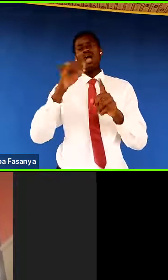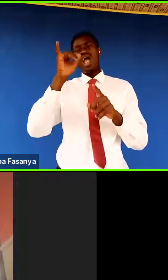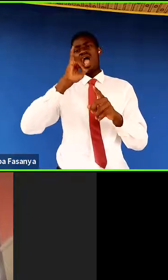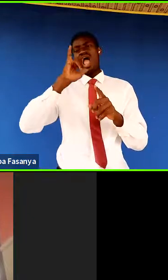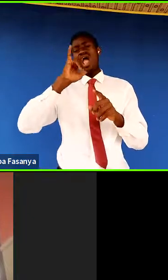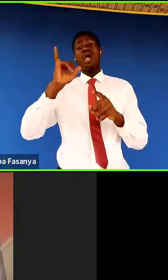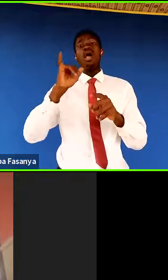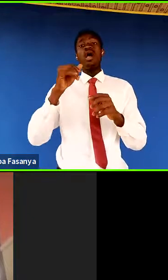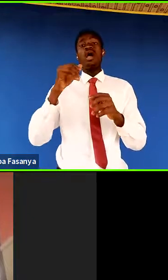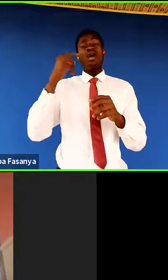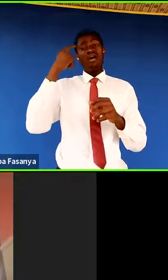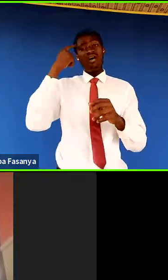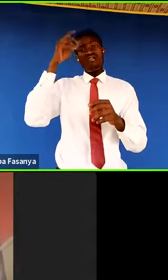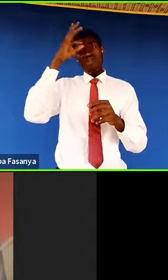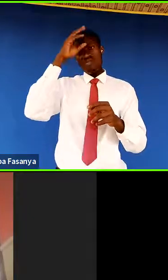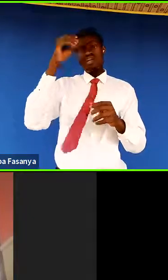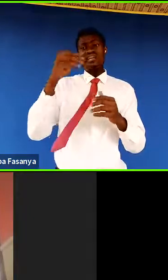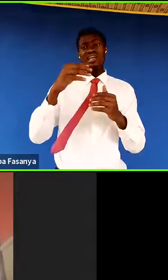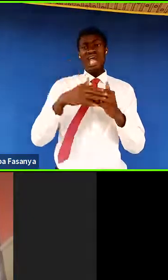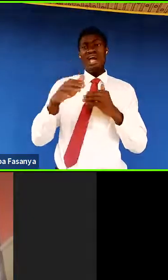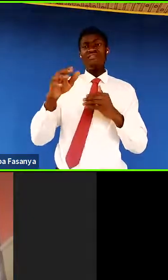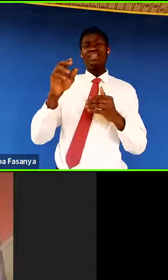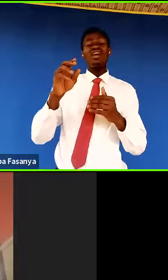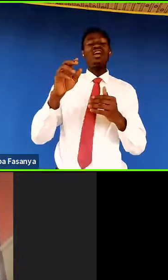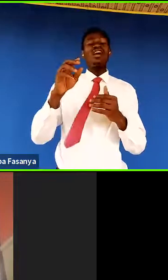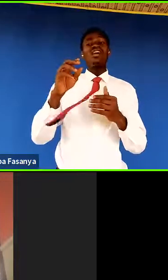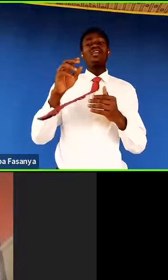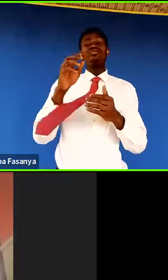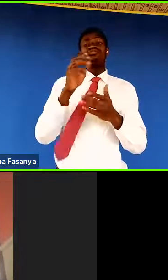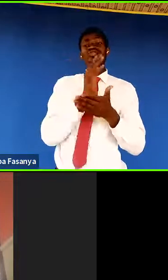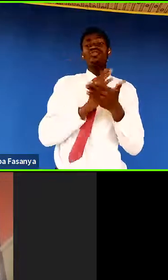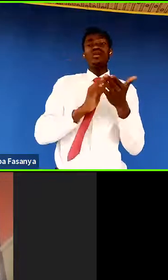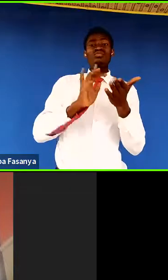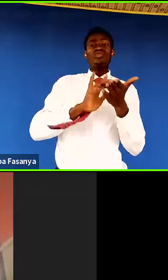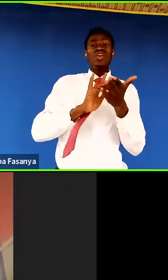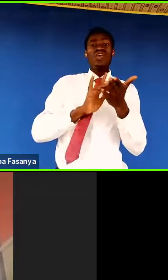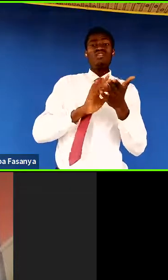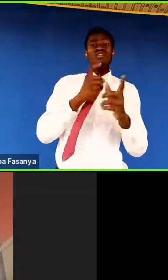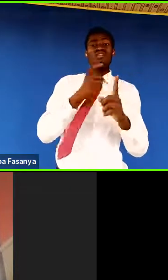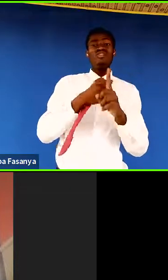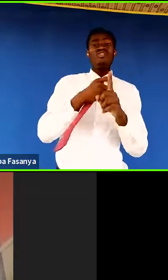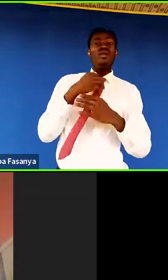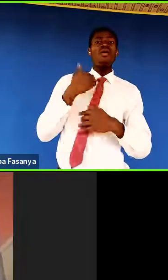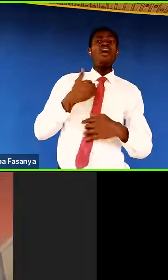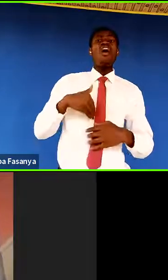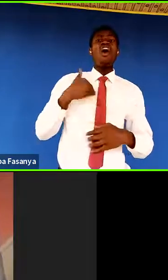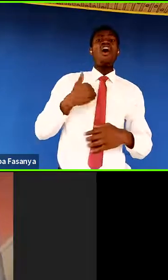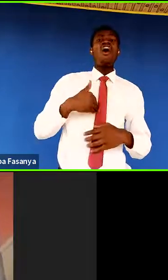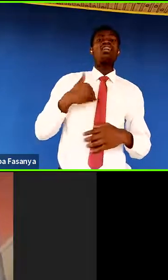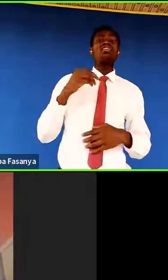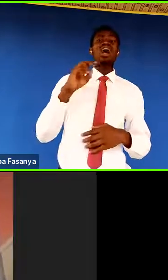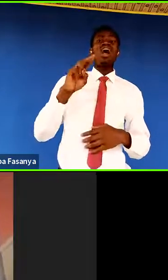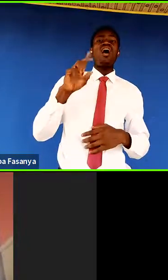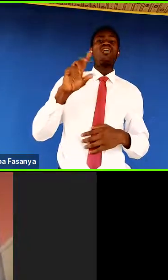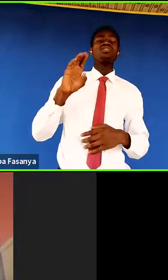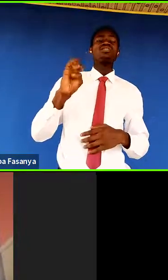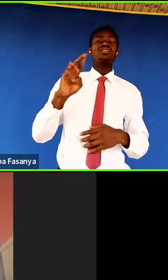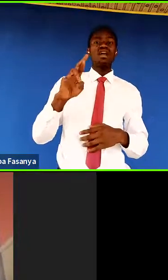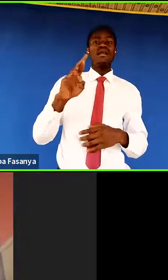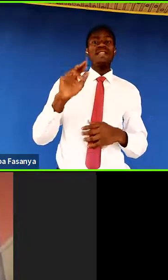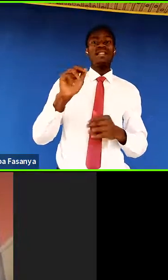and some drugs for ulcer could actually affect conception for both men and women, there's